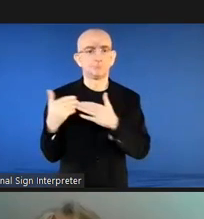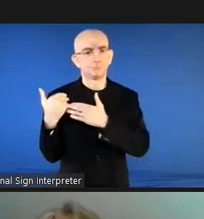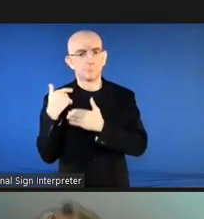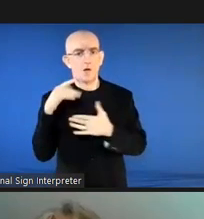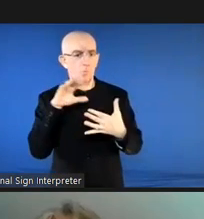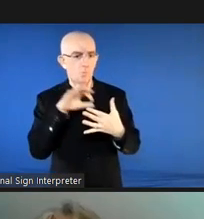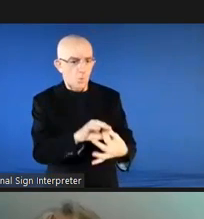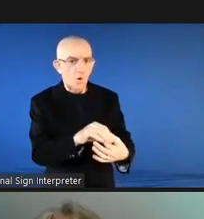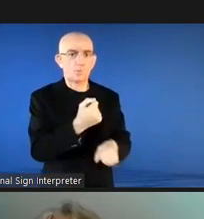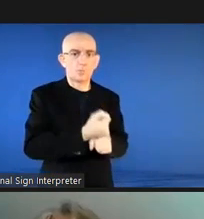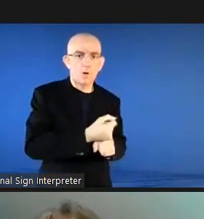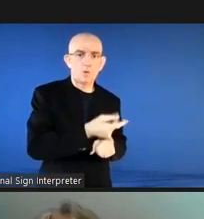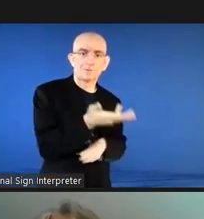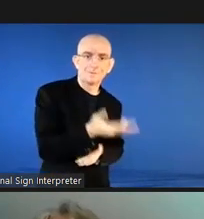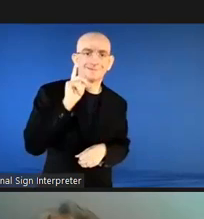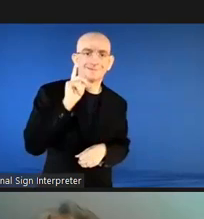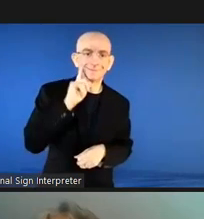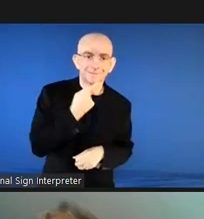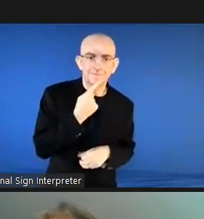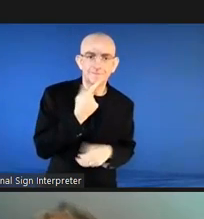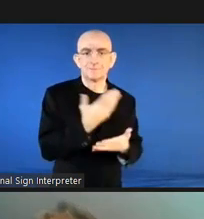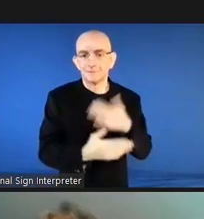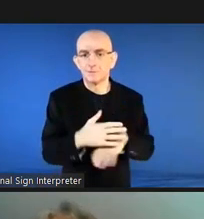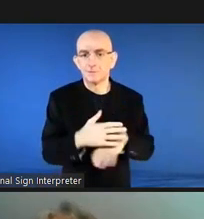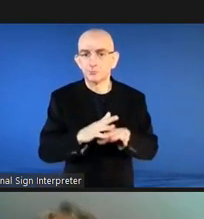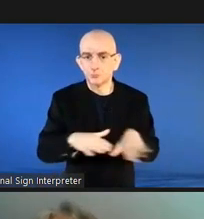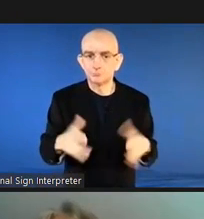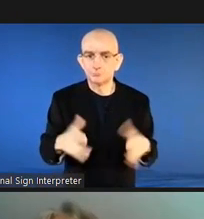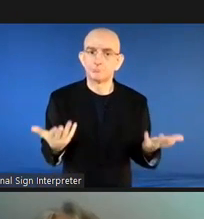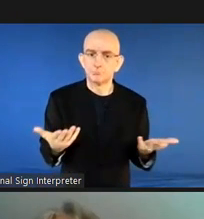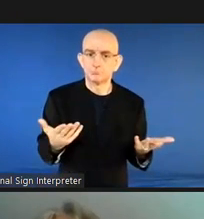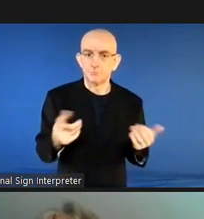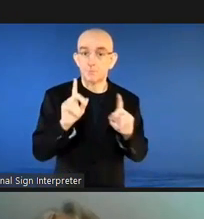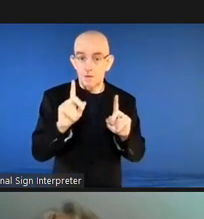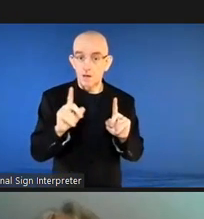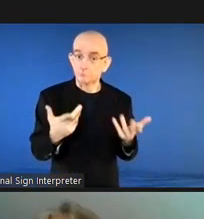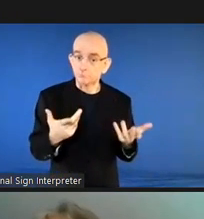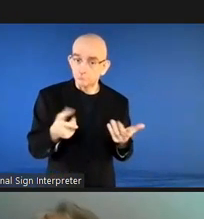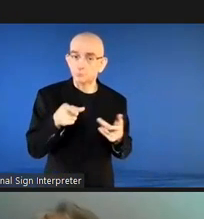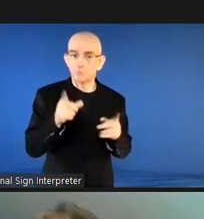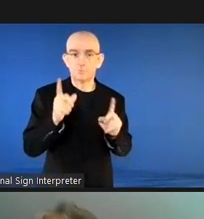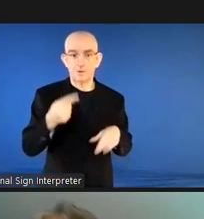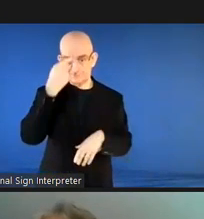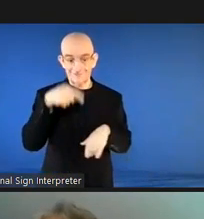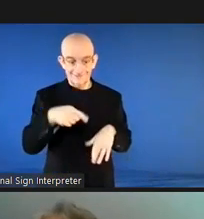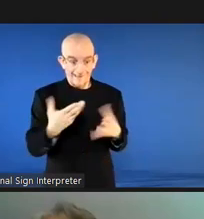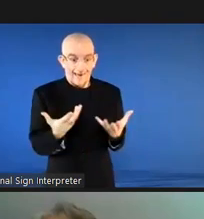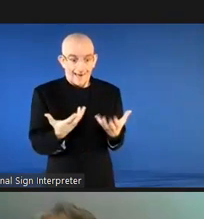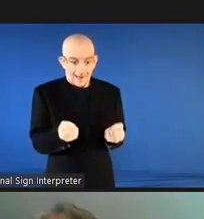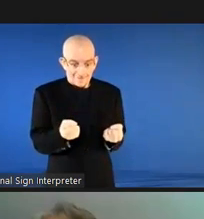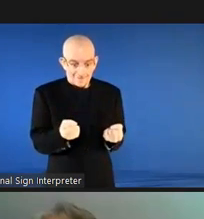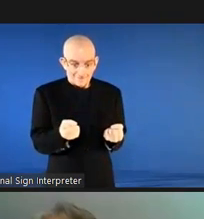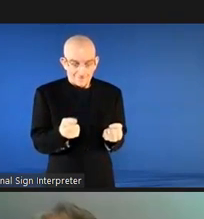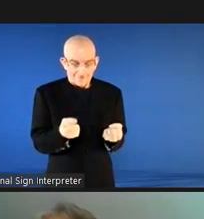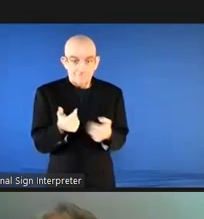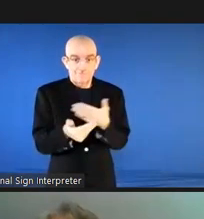But certainly it has the potential to make a big difference, and I think we see that in countries such as the UK, where it